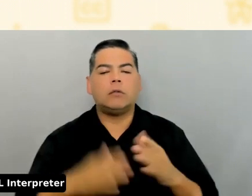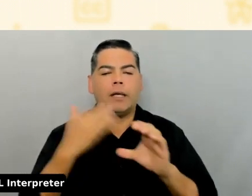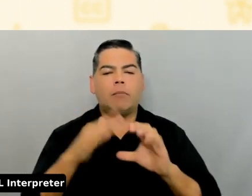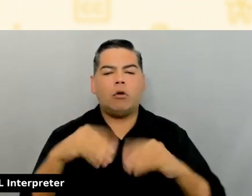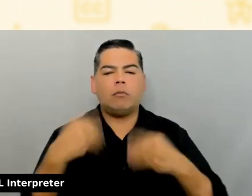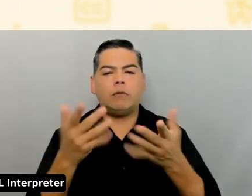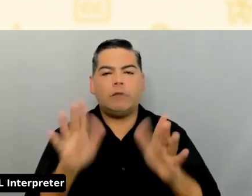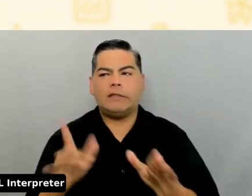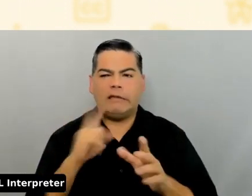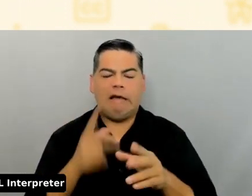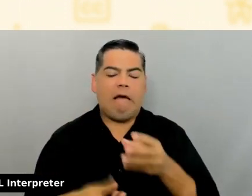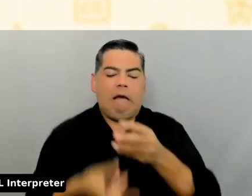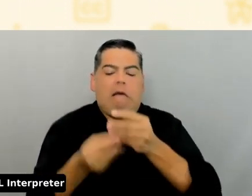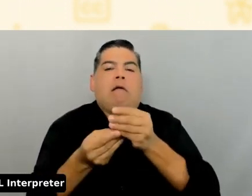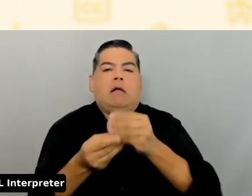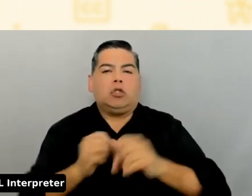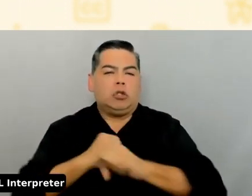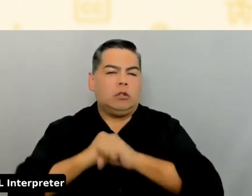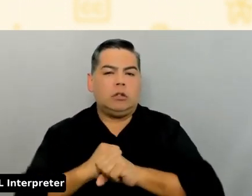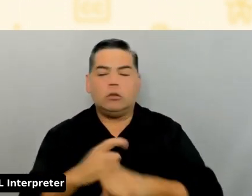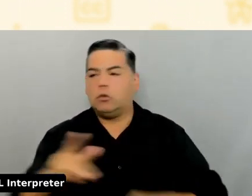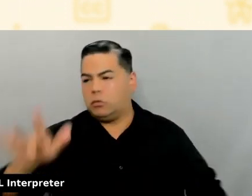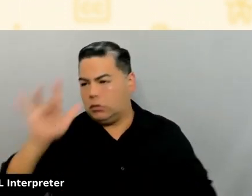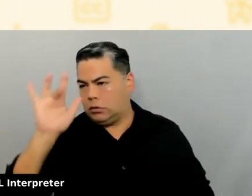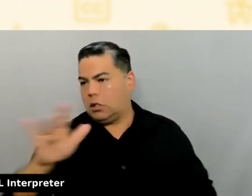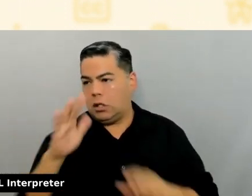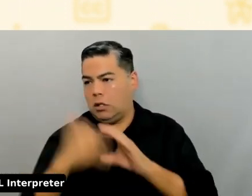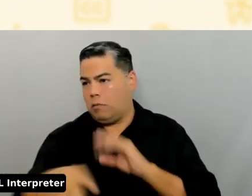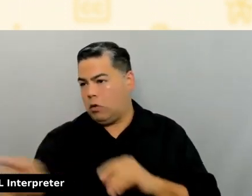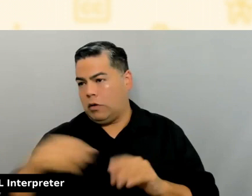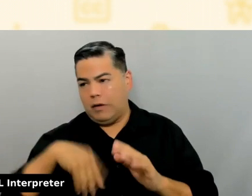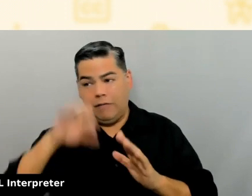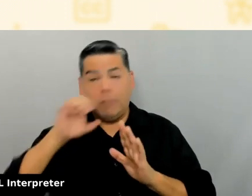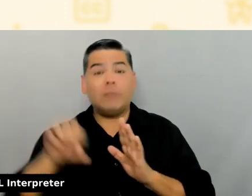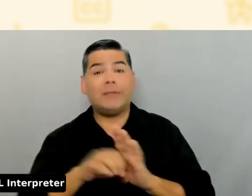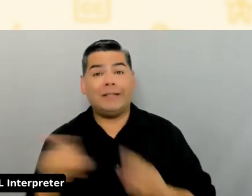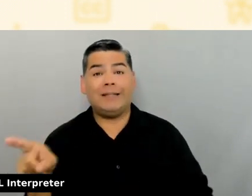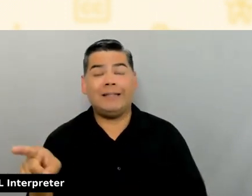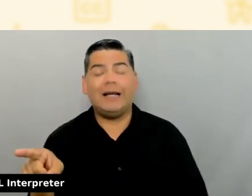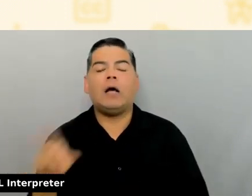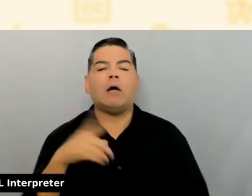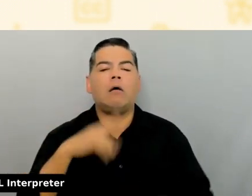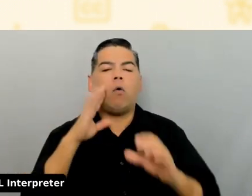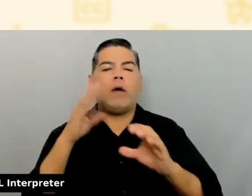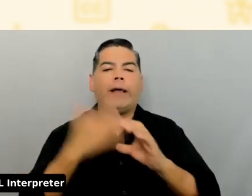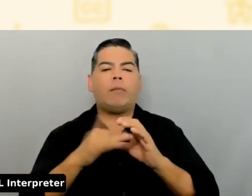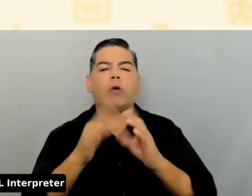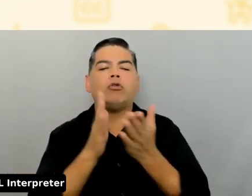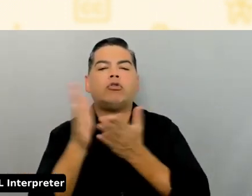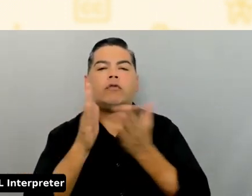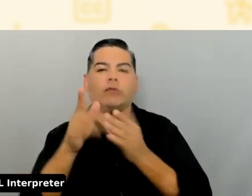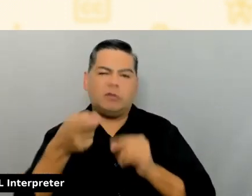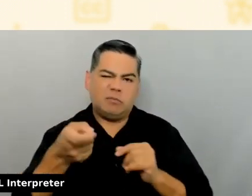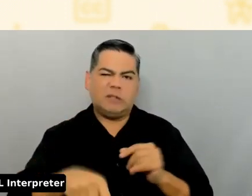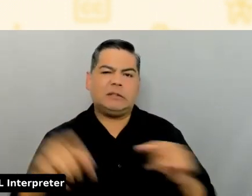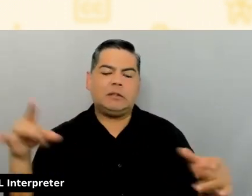add. When you open an email with images, the email server has to connect or